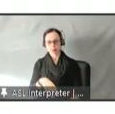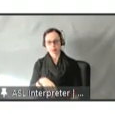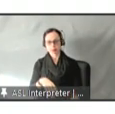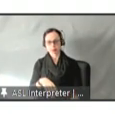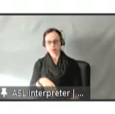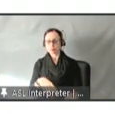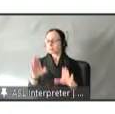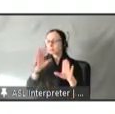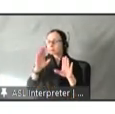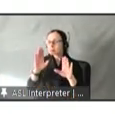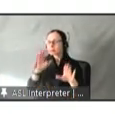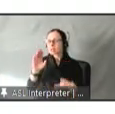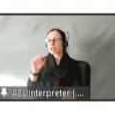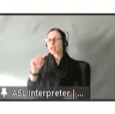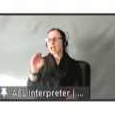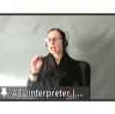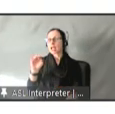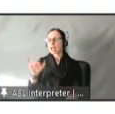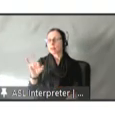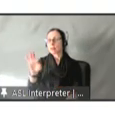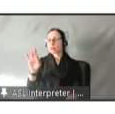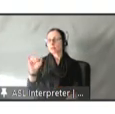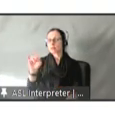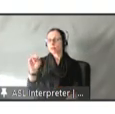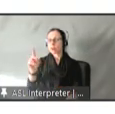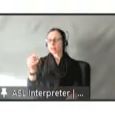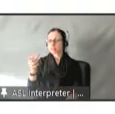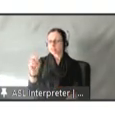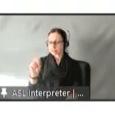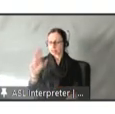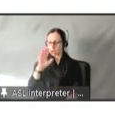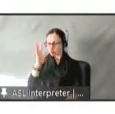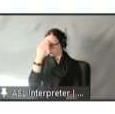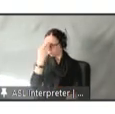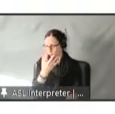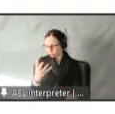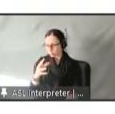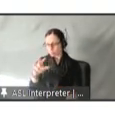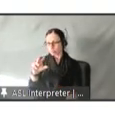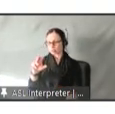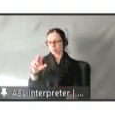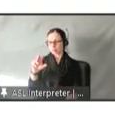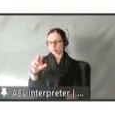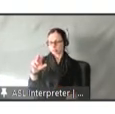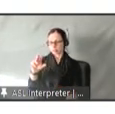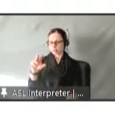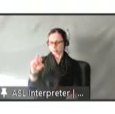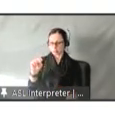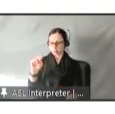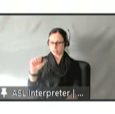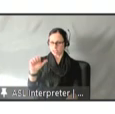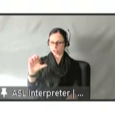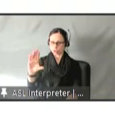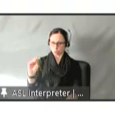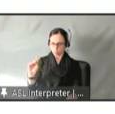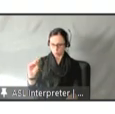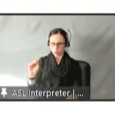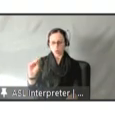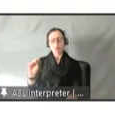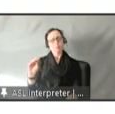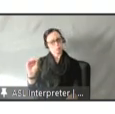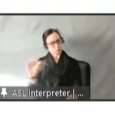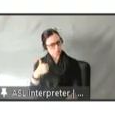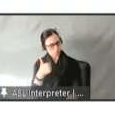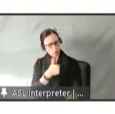Hi, this is Amy Franson. I will be providing the update for Nacho. As with the others, we've submitted quite a